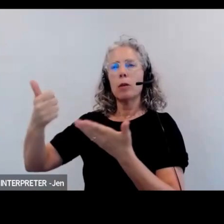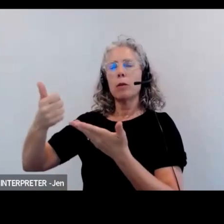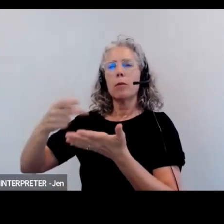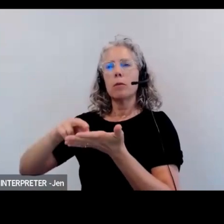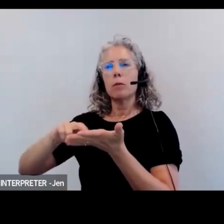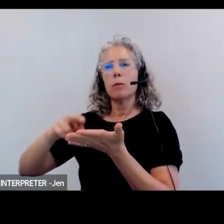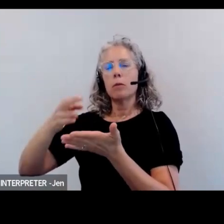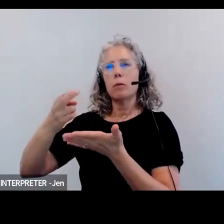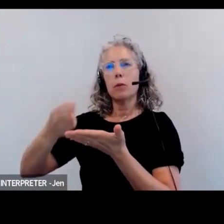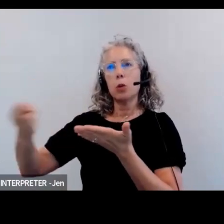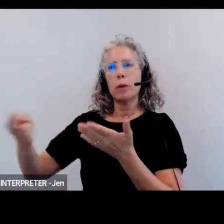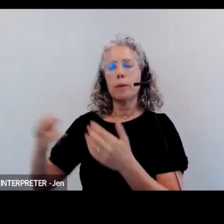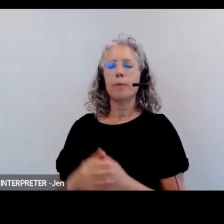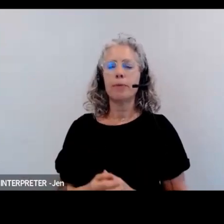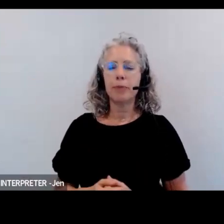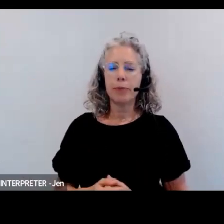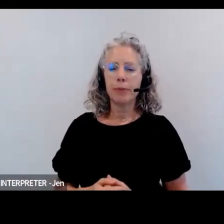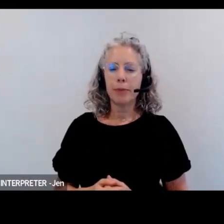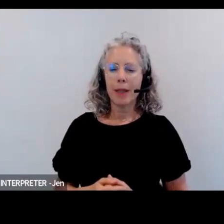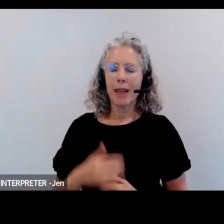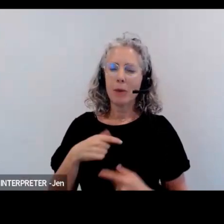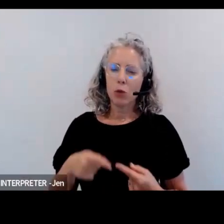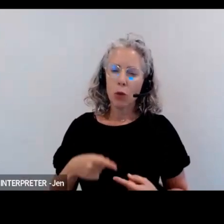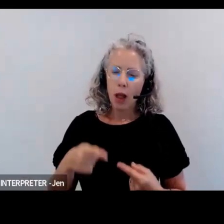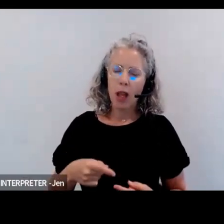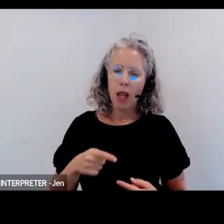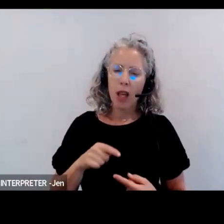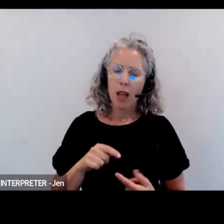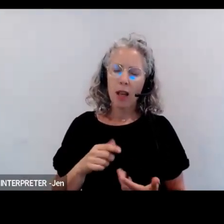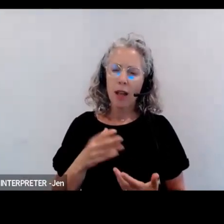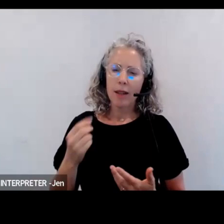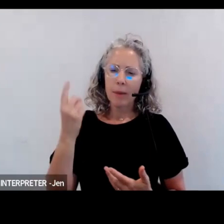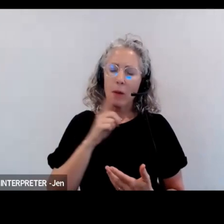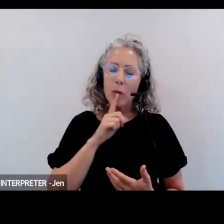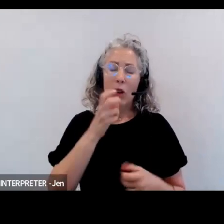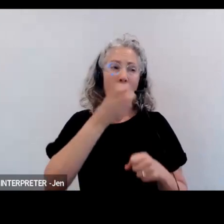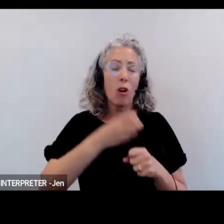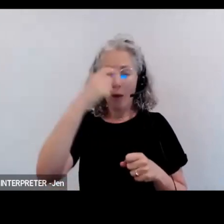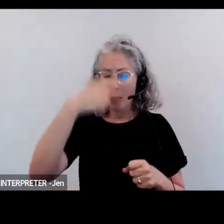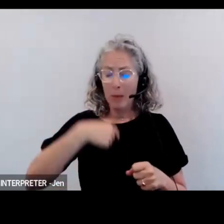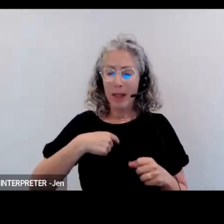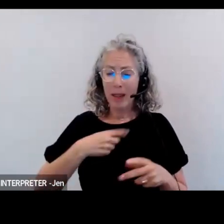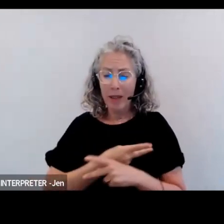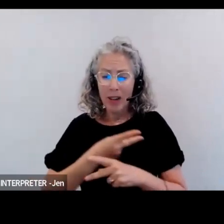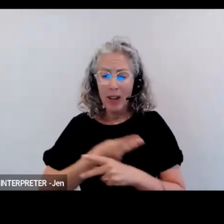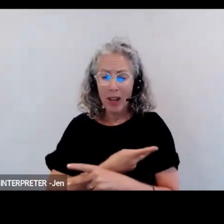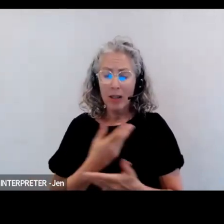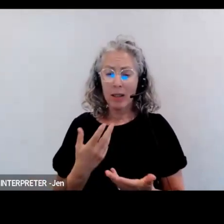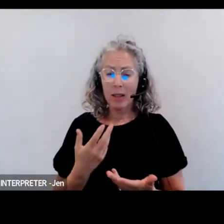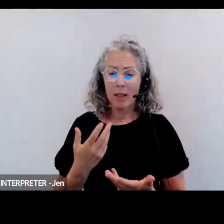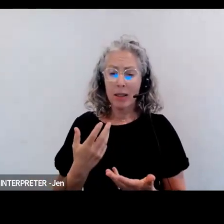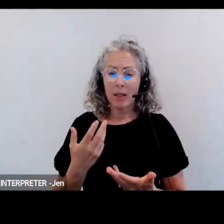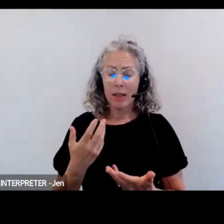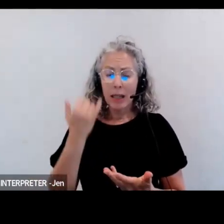to. If I'm saying this is what I'm struggling with and this is something that is really hard for me to navigate, at least knowing